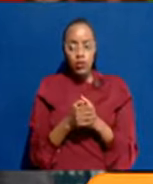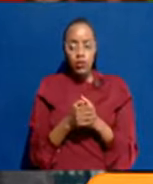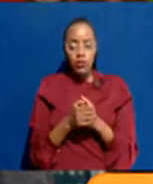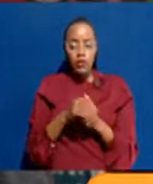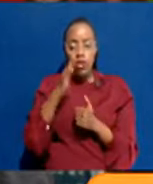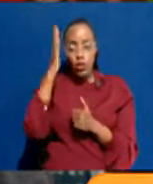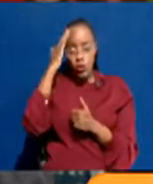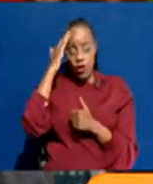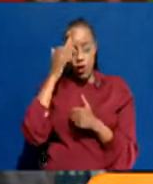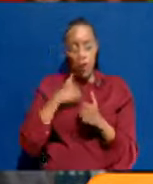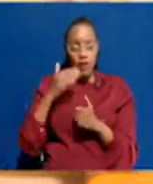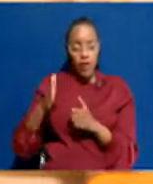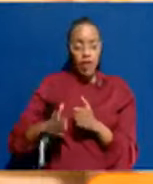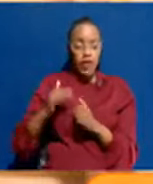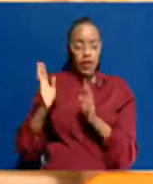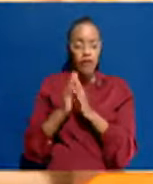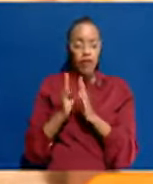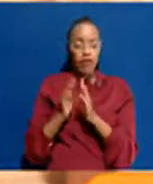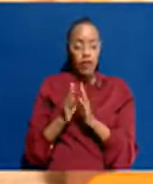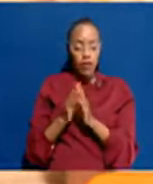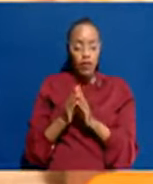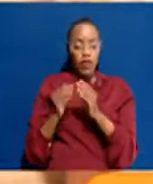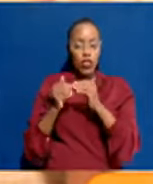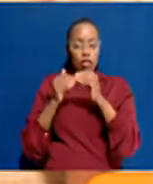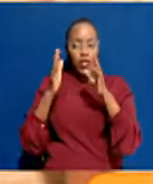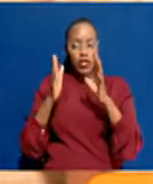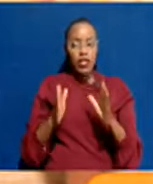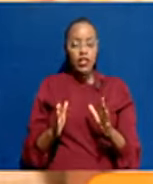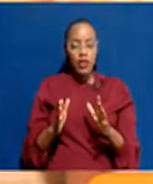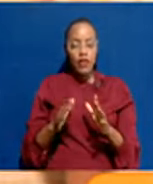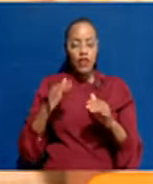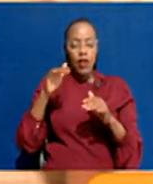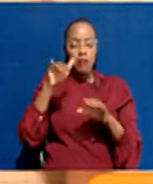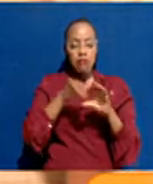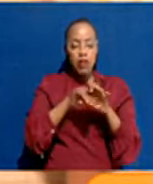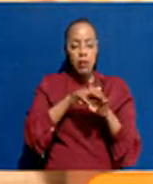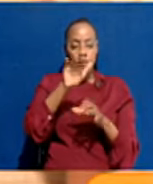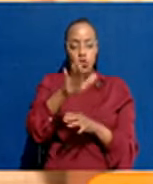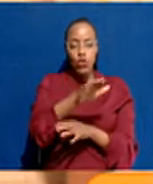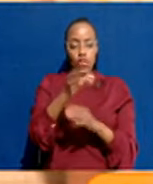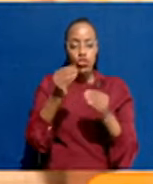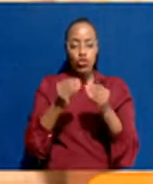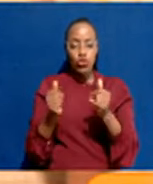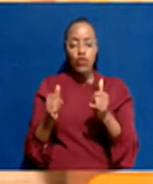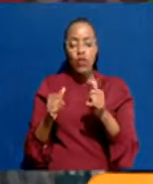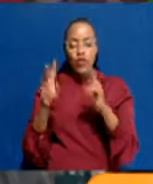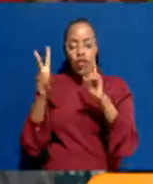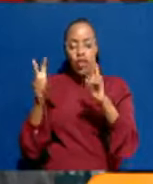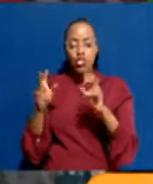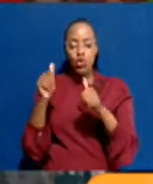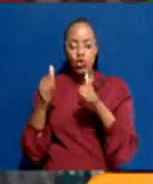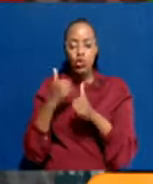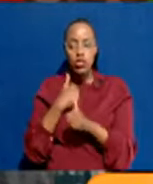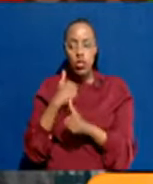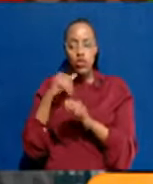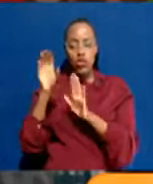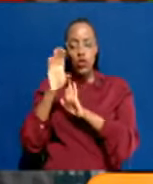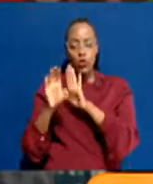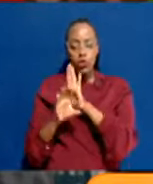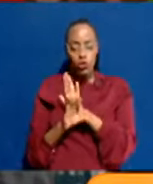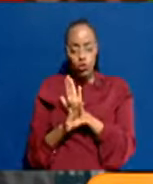you remember there was a Naivasha meeting of members of parliament, to resolve the outstanding issues in the